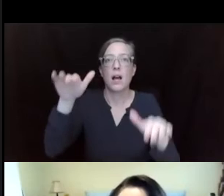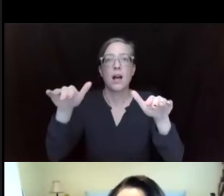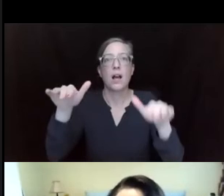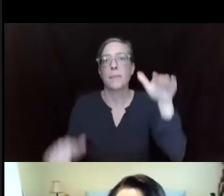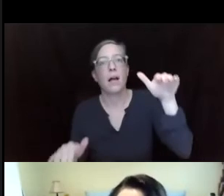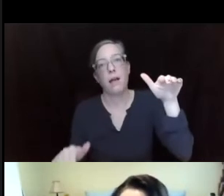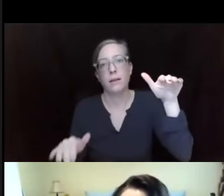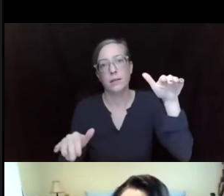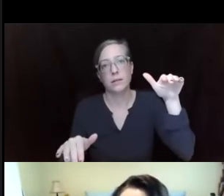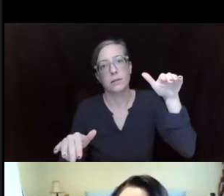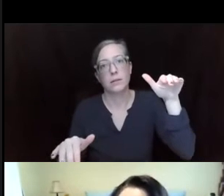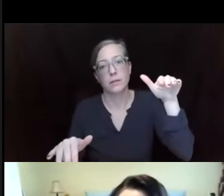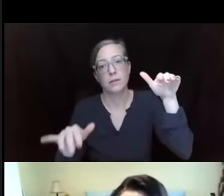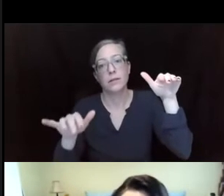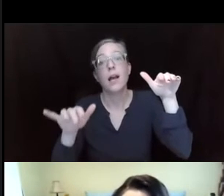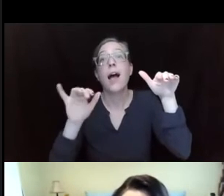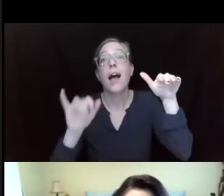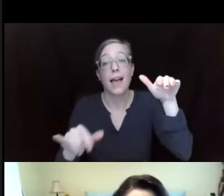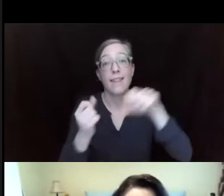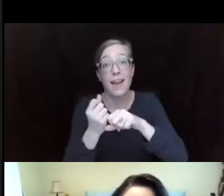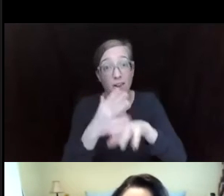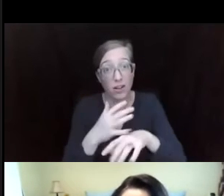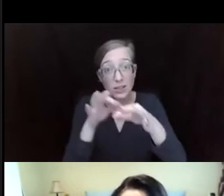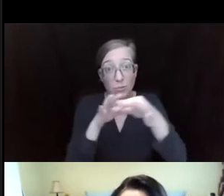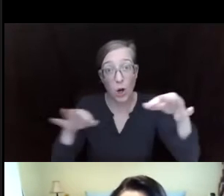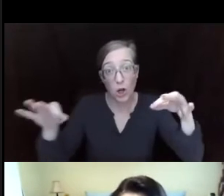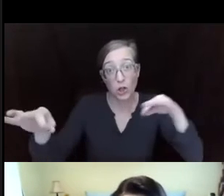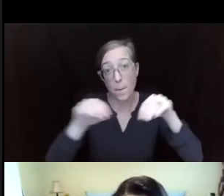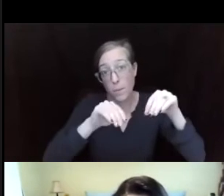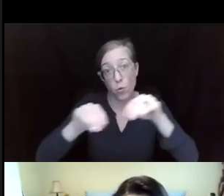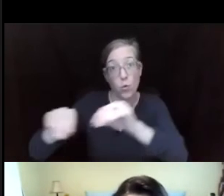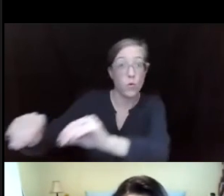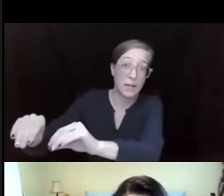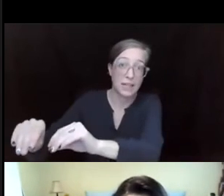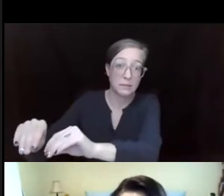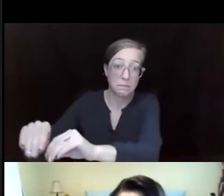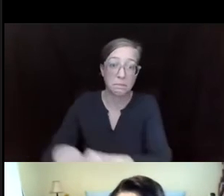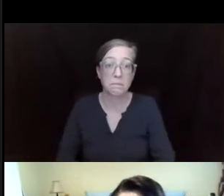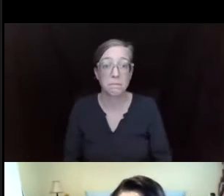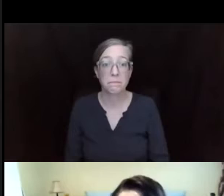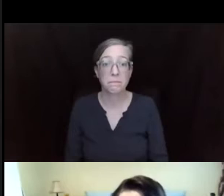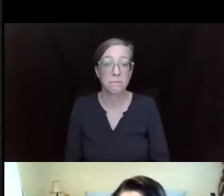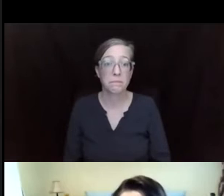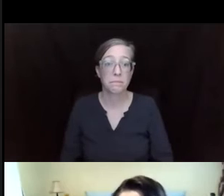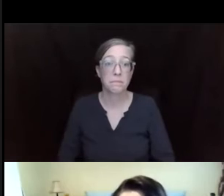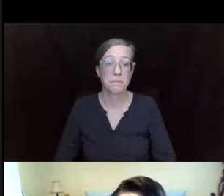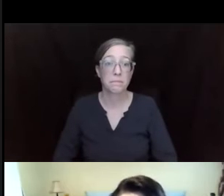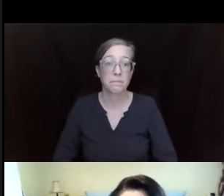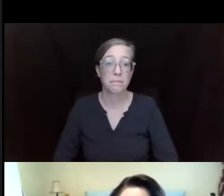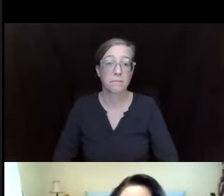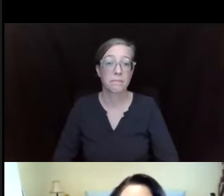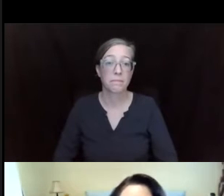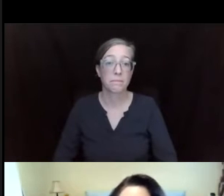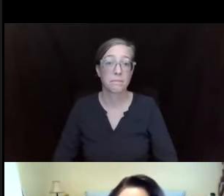creates particle migration and particle movement. One advantage that electrophoresis has is the electrophoresis doesn't